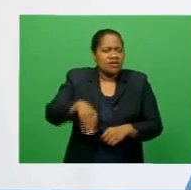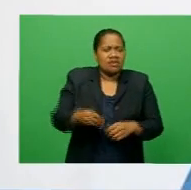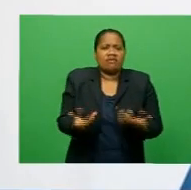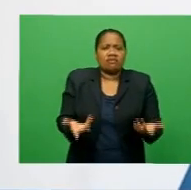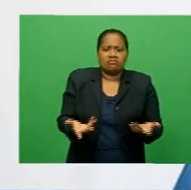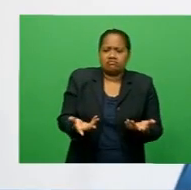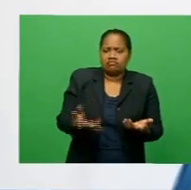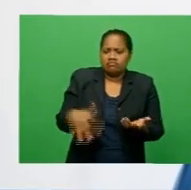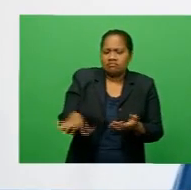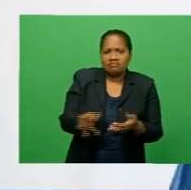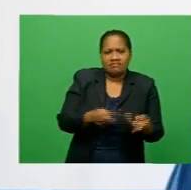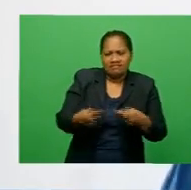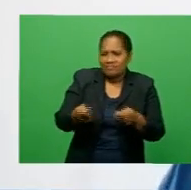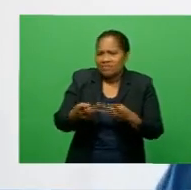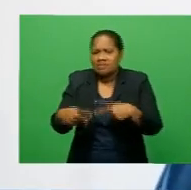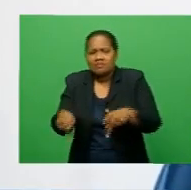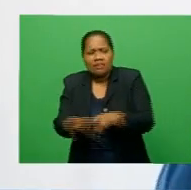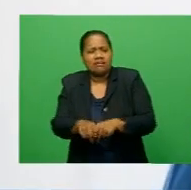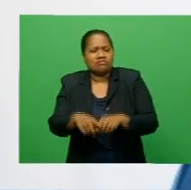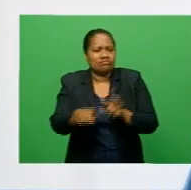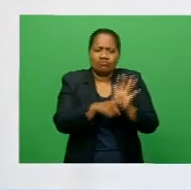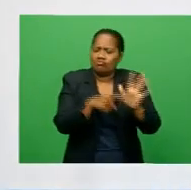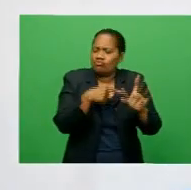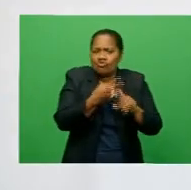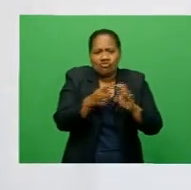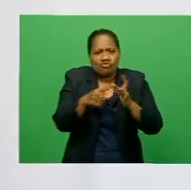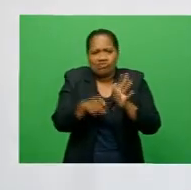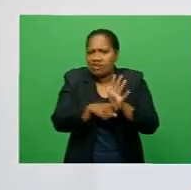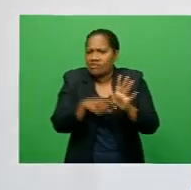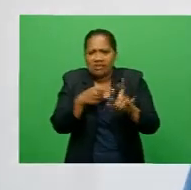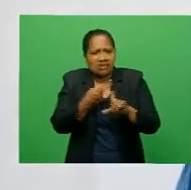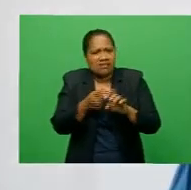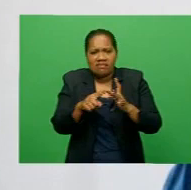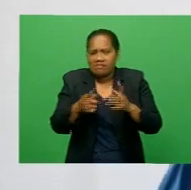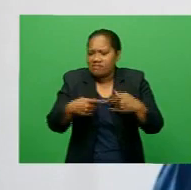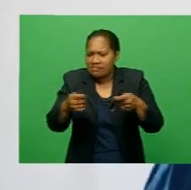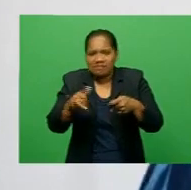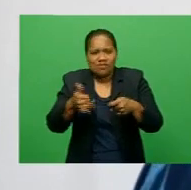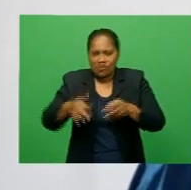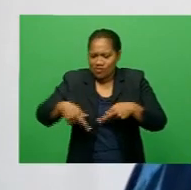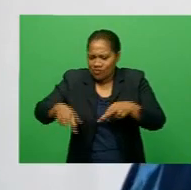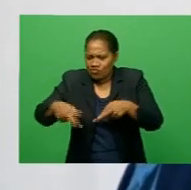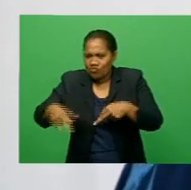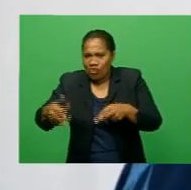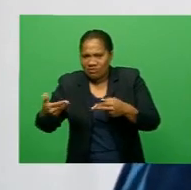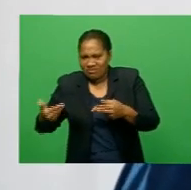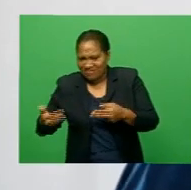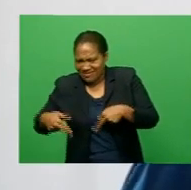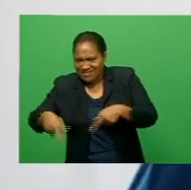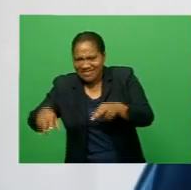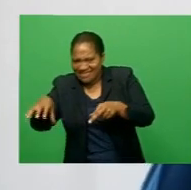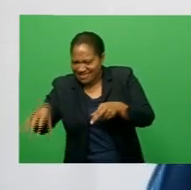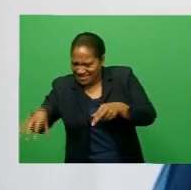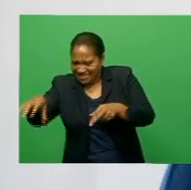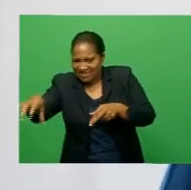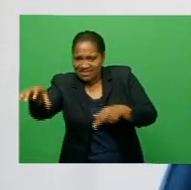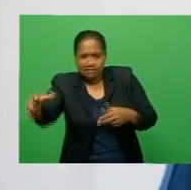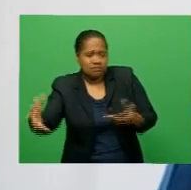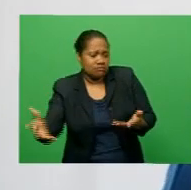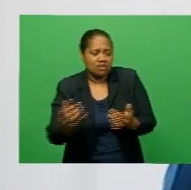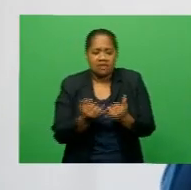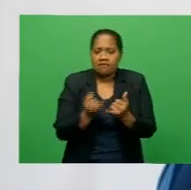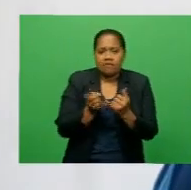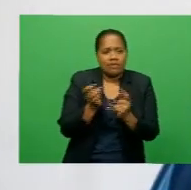it's Rakiraki Market, whether it's roadside stores, are very important for us,